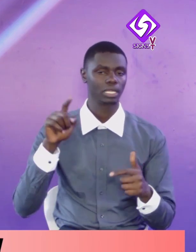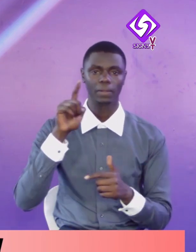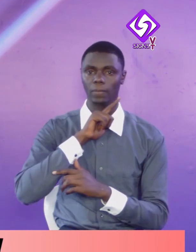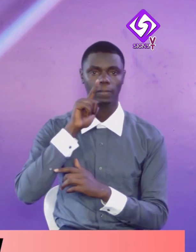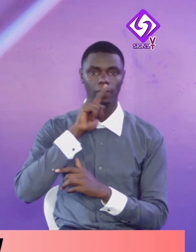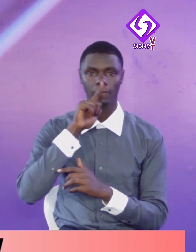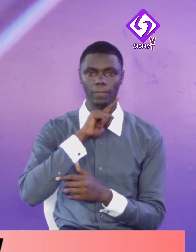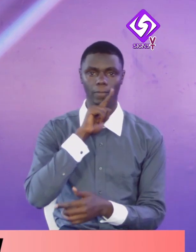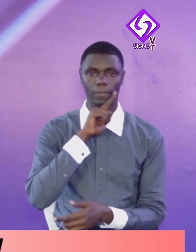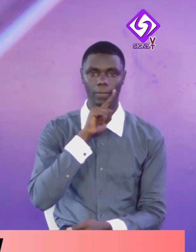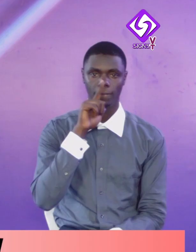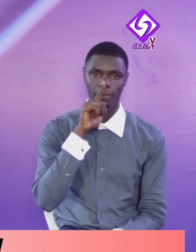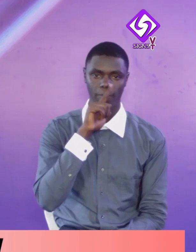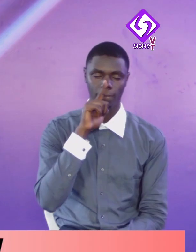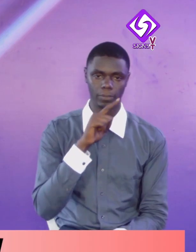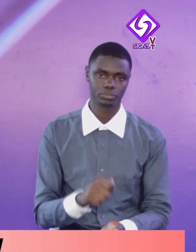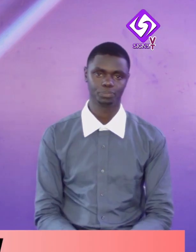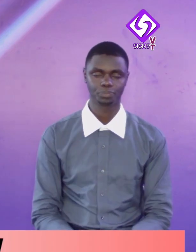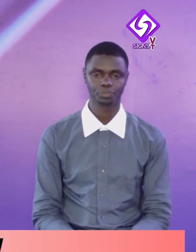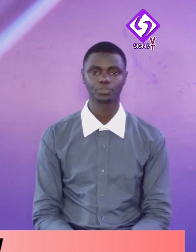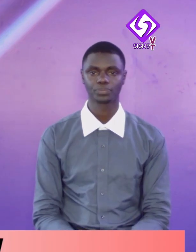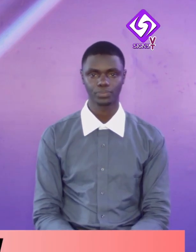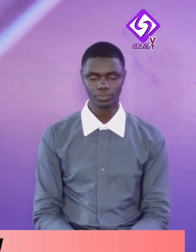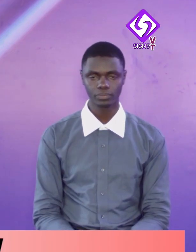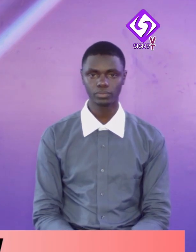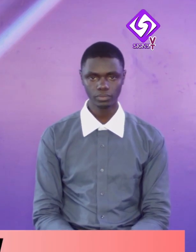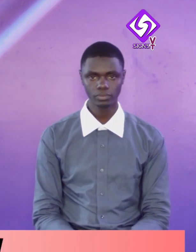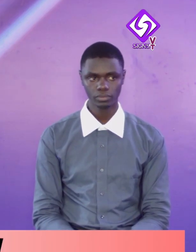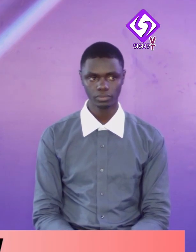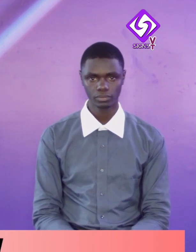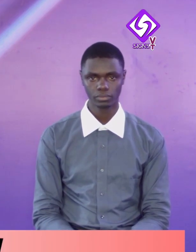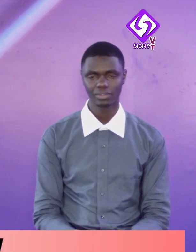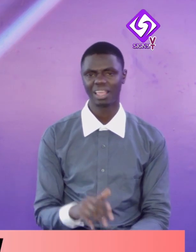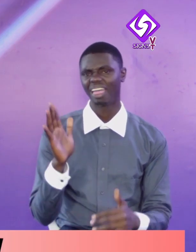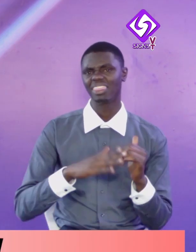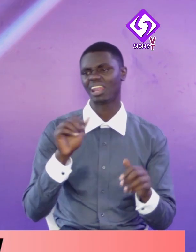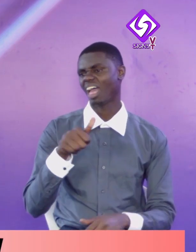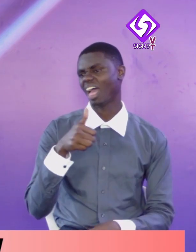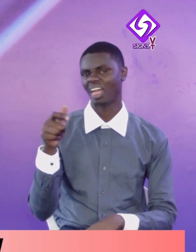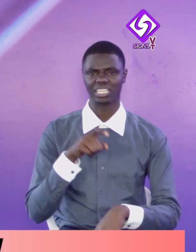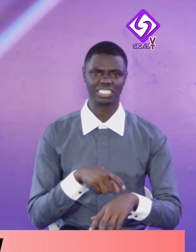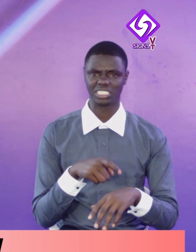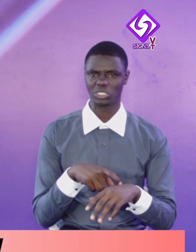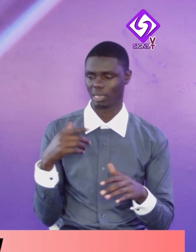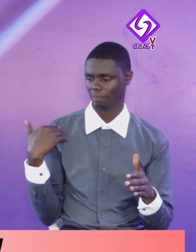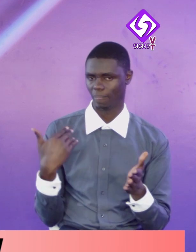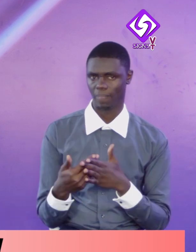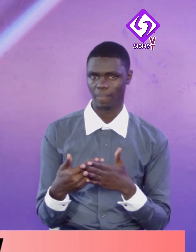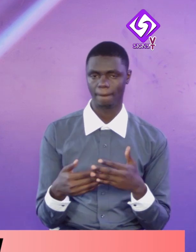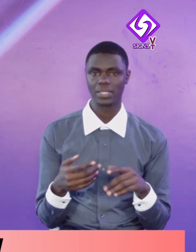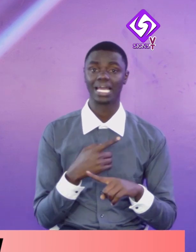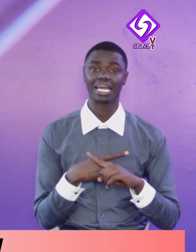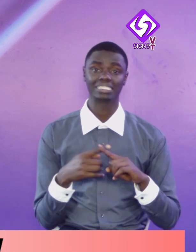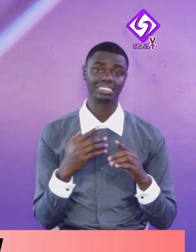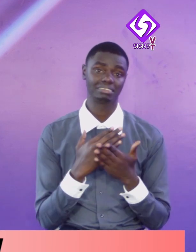really become so stiff, But unlike other seasons. But Luis Enrique at some